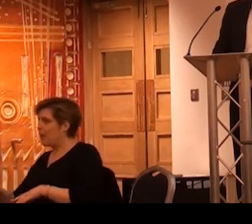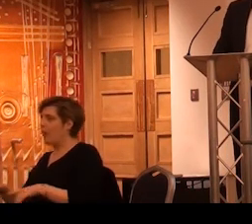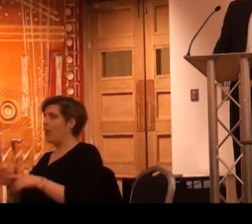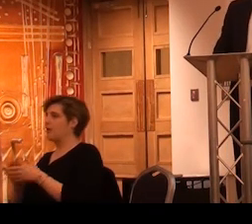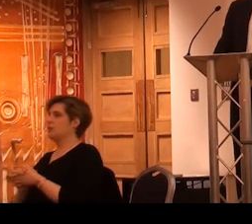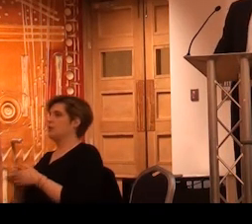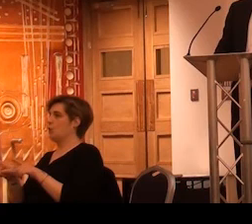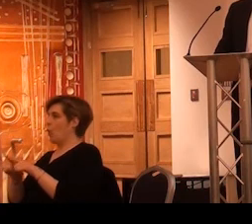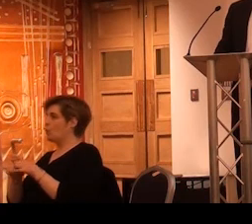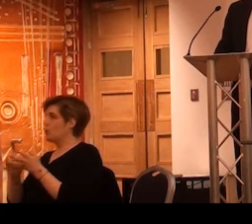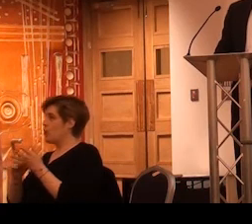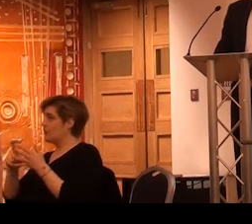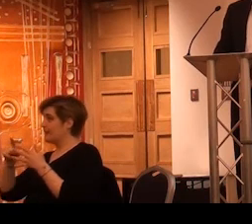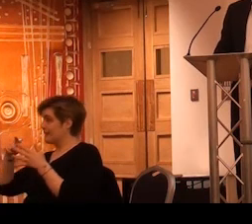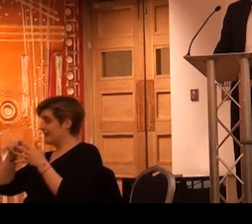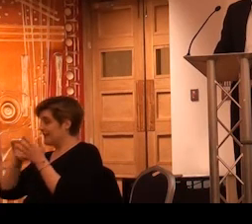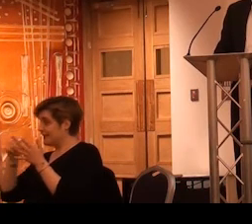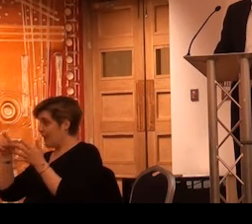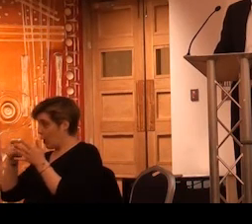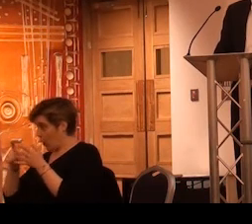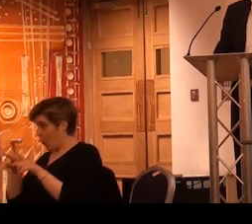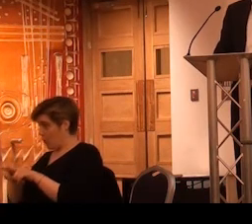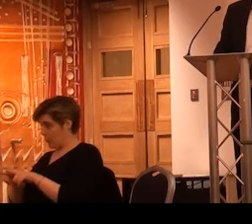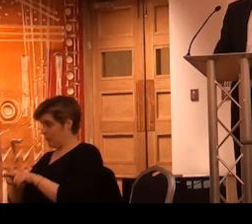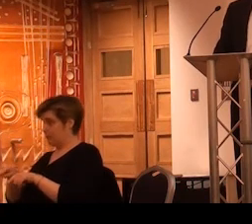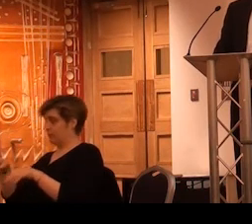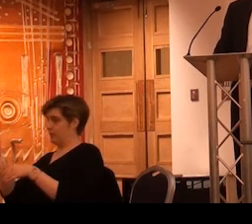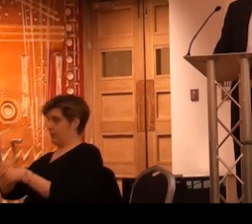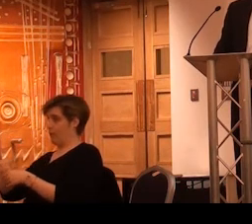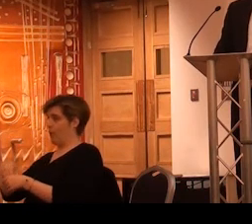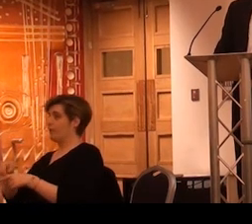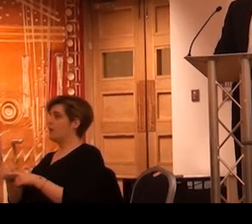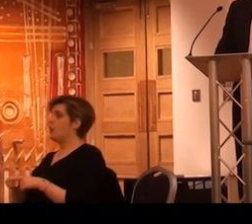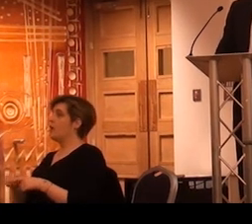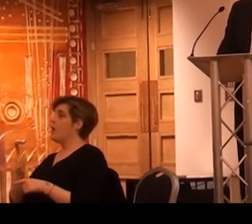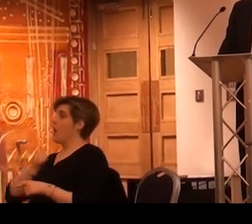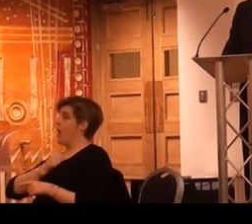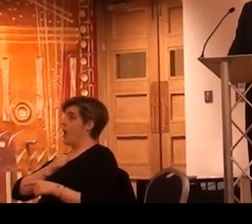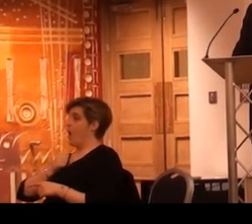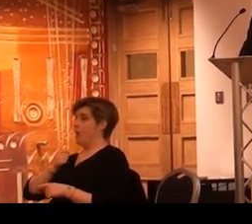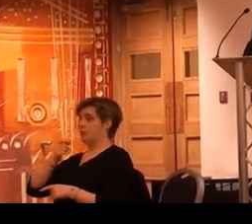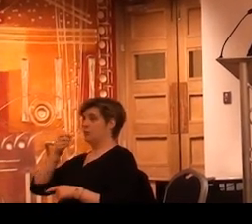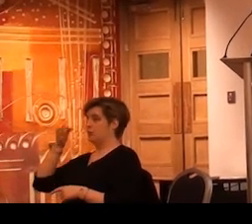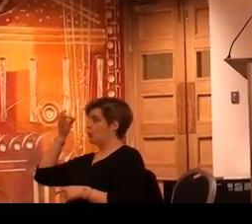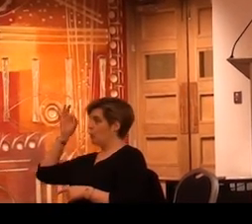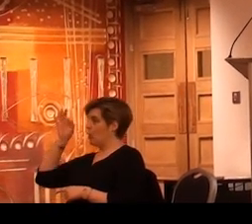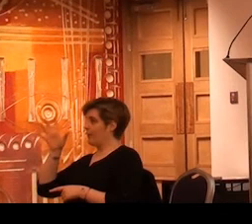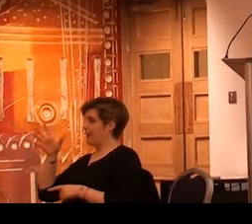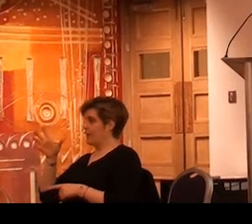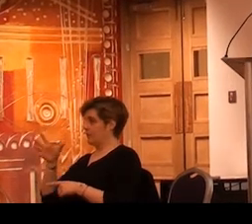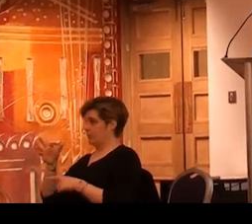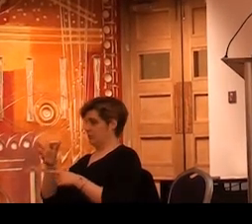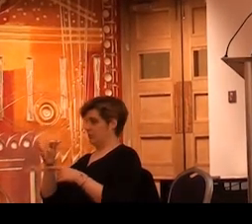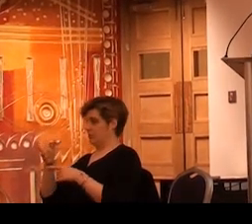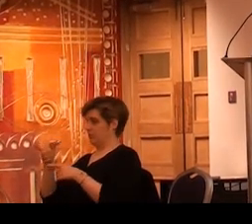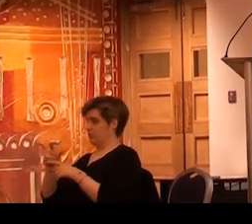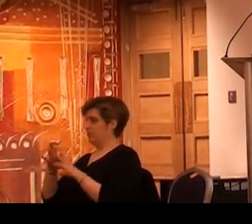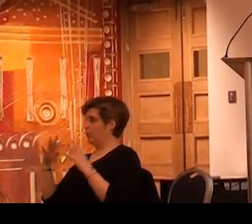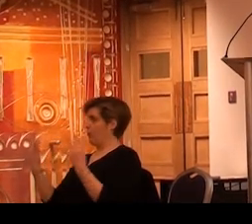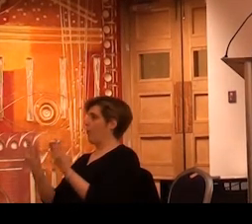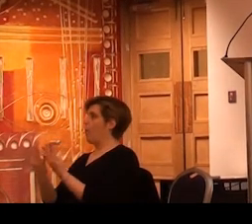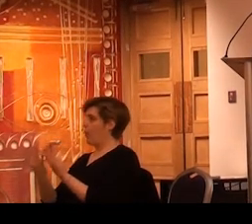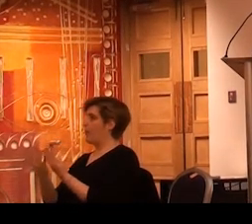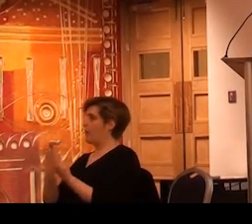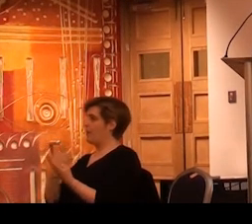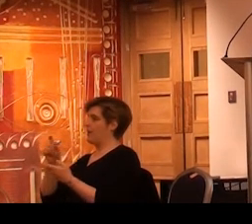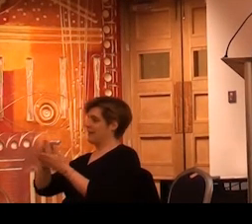that on Monday this week our governing body signed up to it as a school, as well as individuals like myself and our